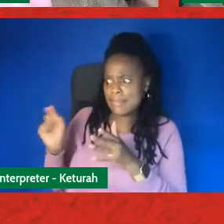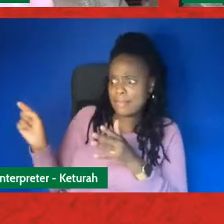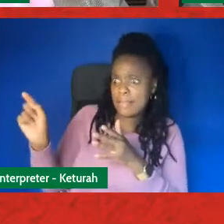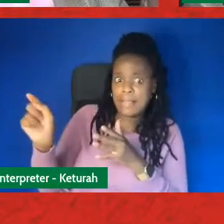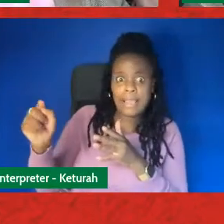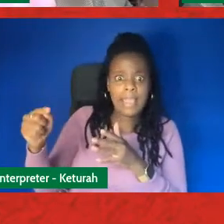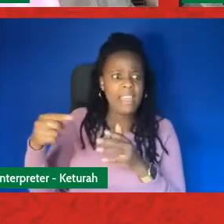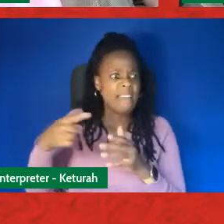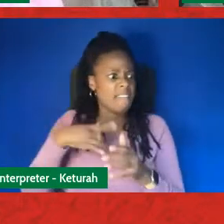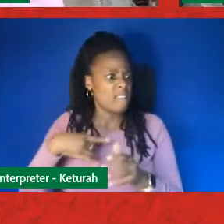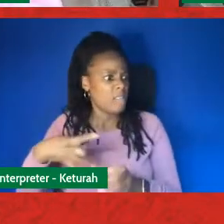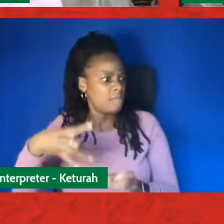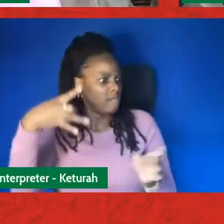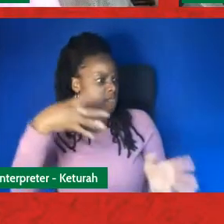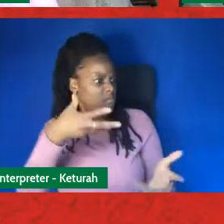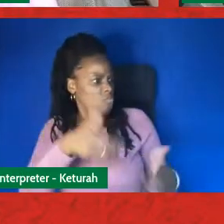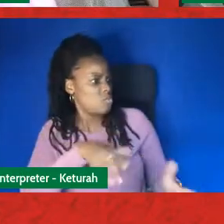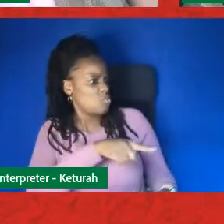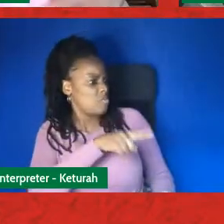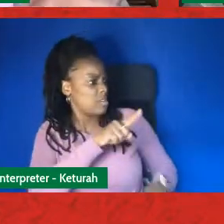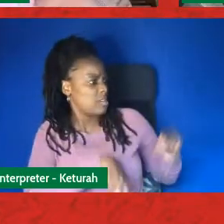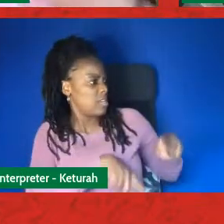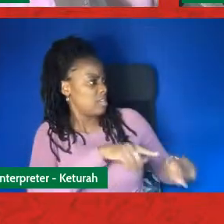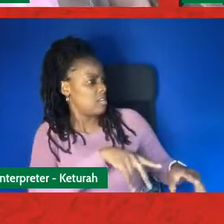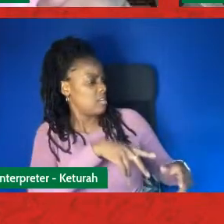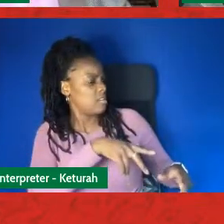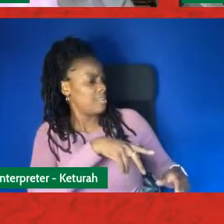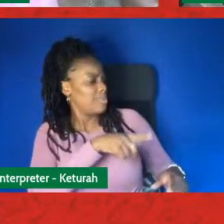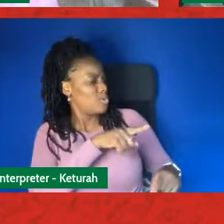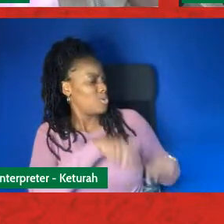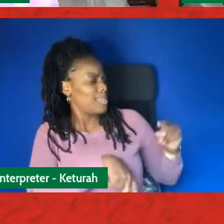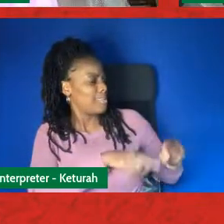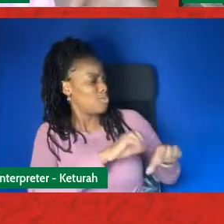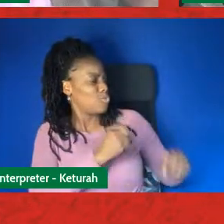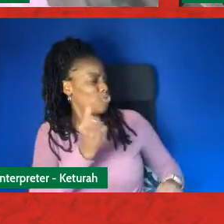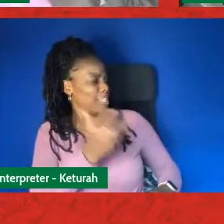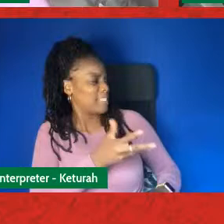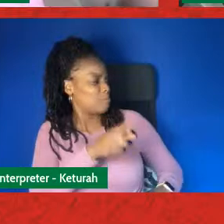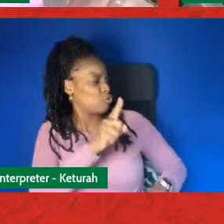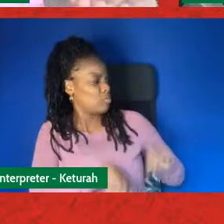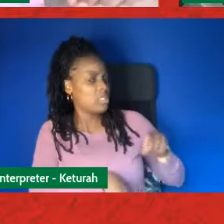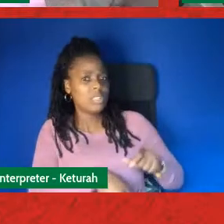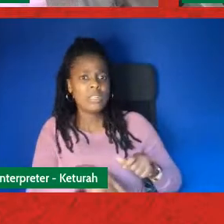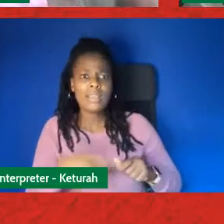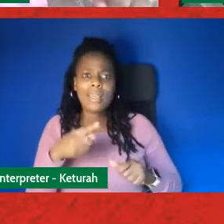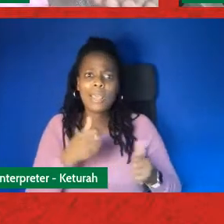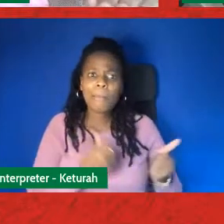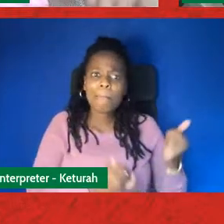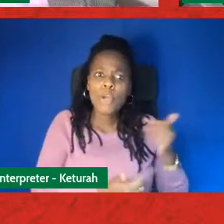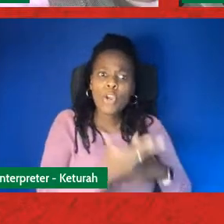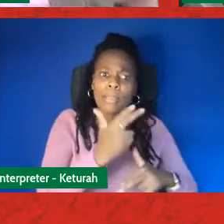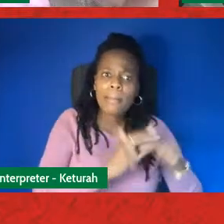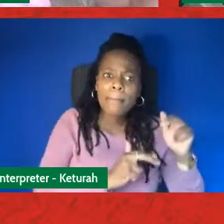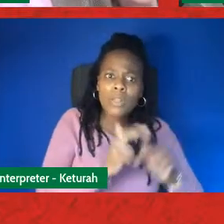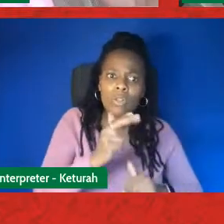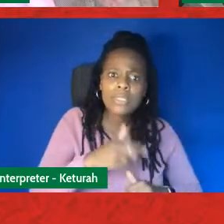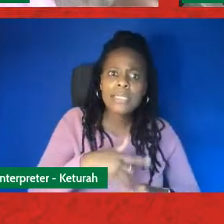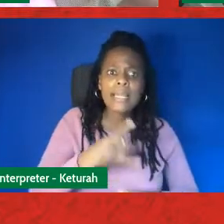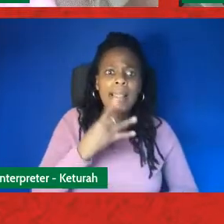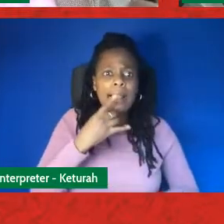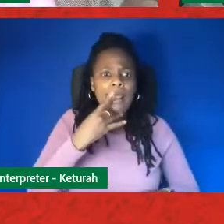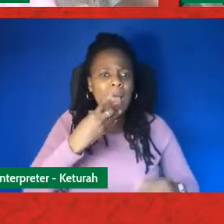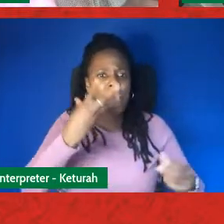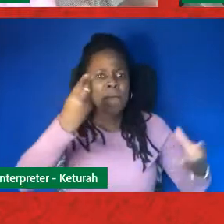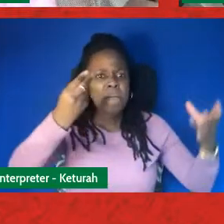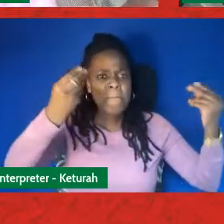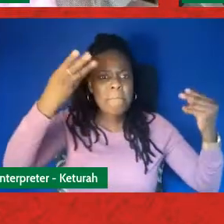the audience, the rowdies come in and tear the costumes and burn the building. They dim the lights. It's a riot. It's a January